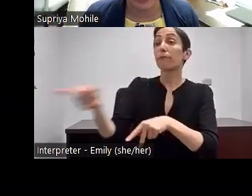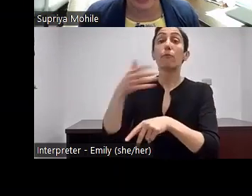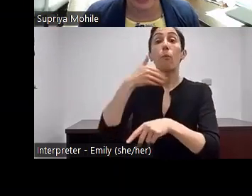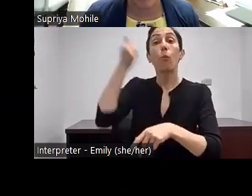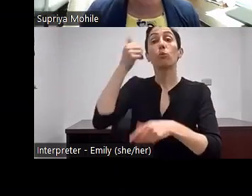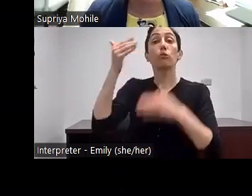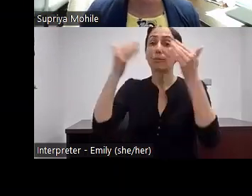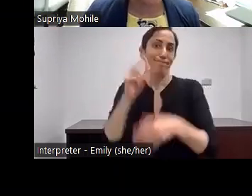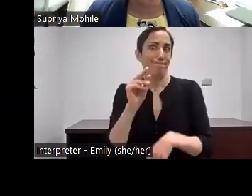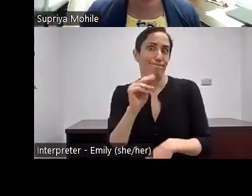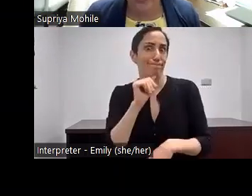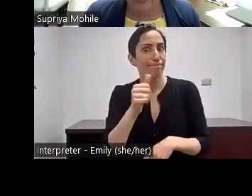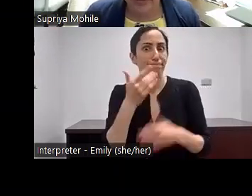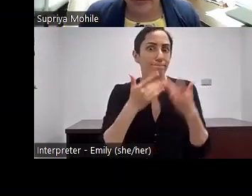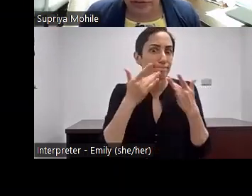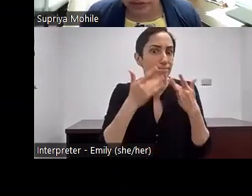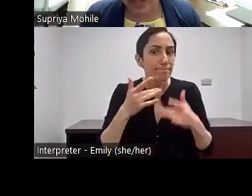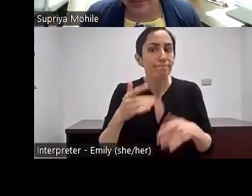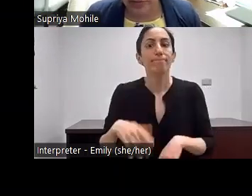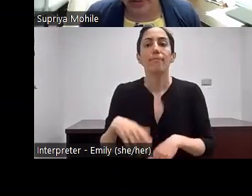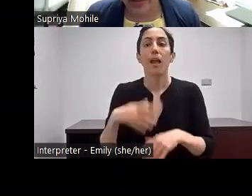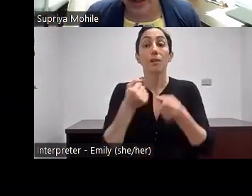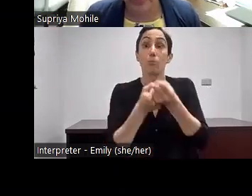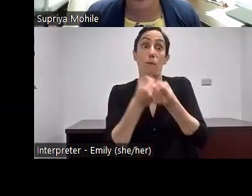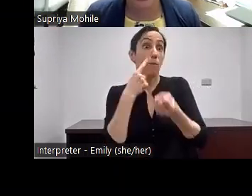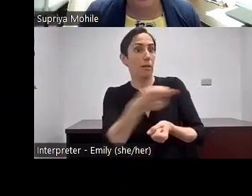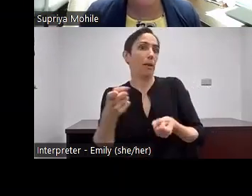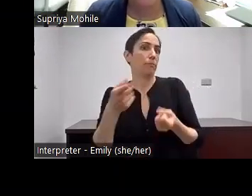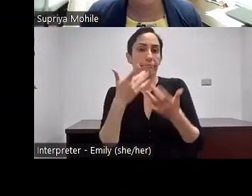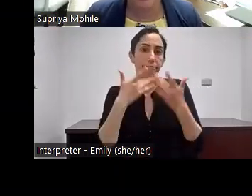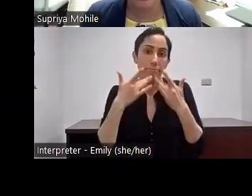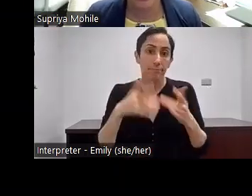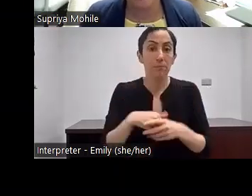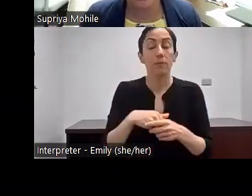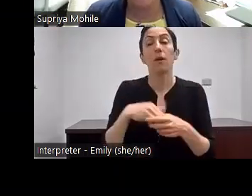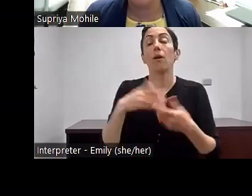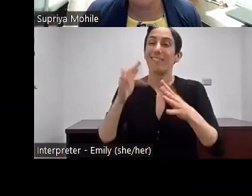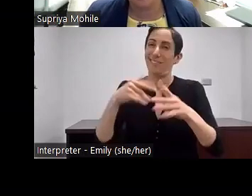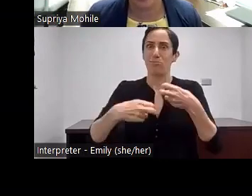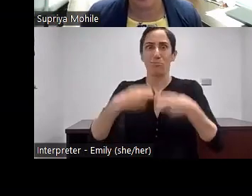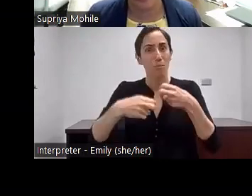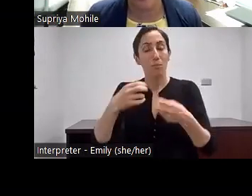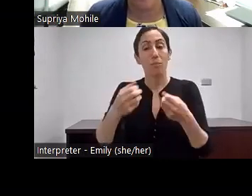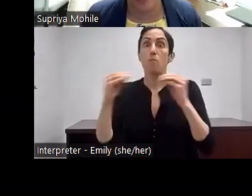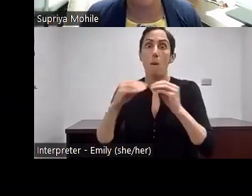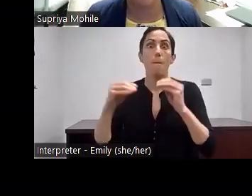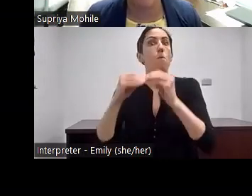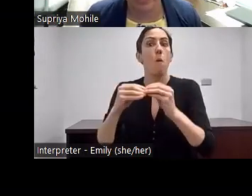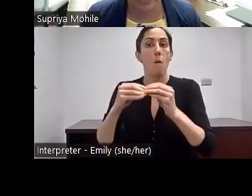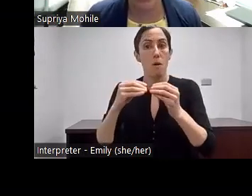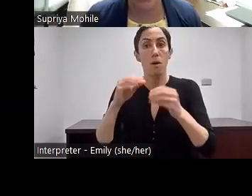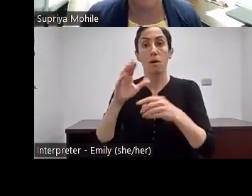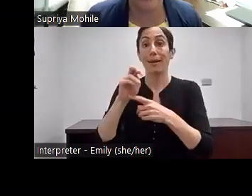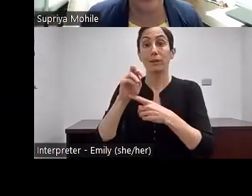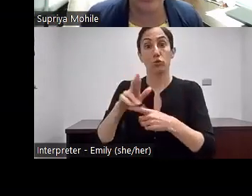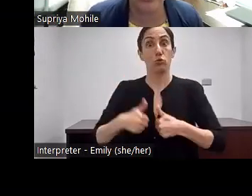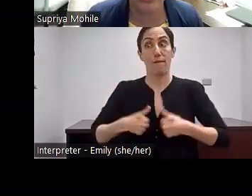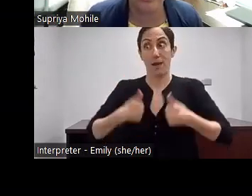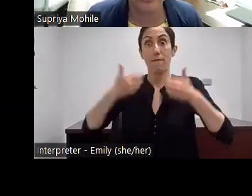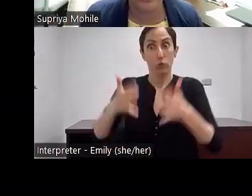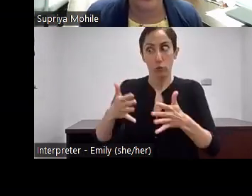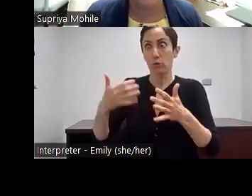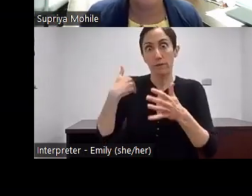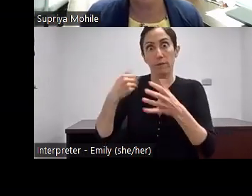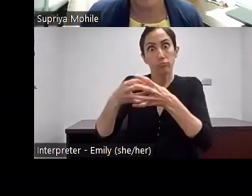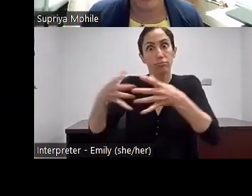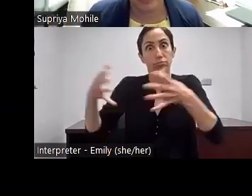delivery system. There's a growing number of older cancer survivors, and yet many clinicians don't have a background in taking care of older